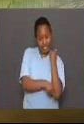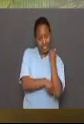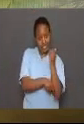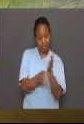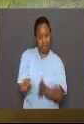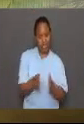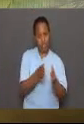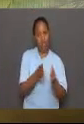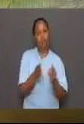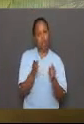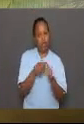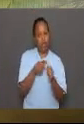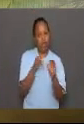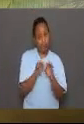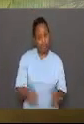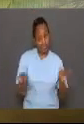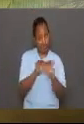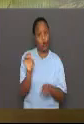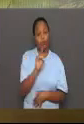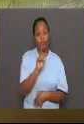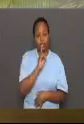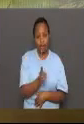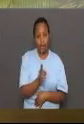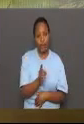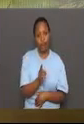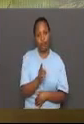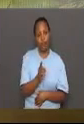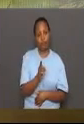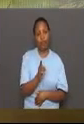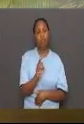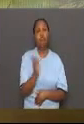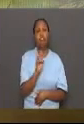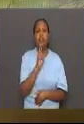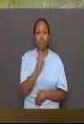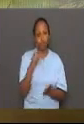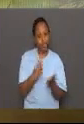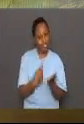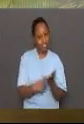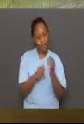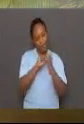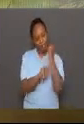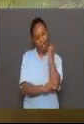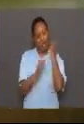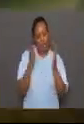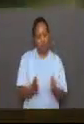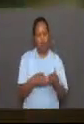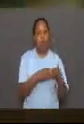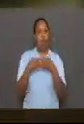way, it is necessary to know what these basic principles